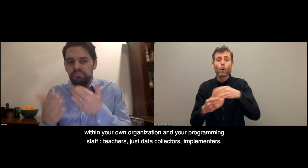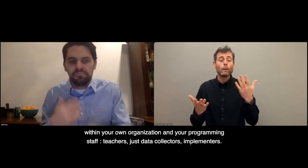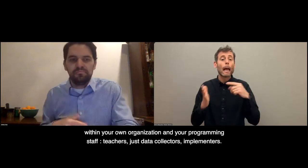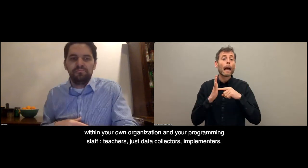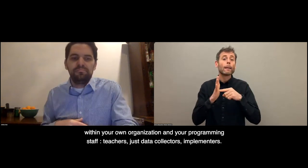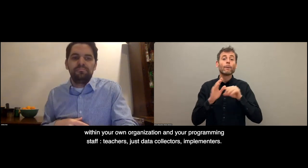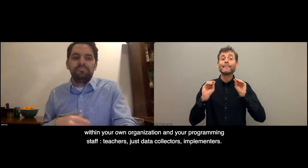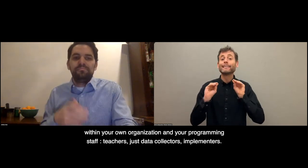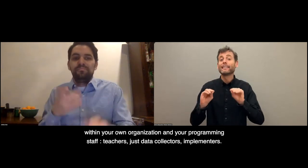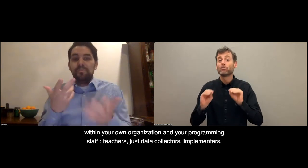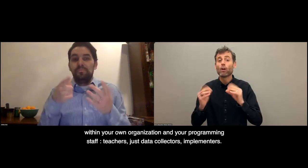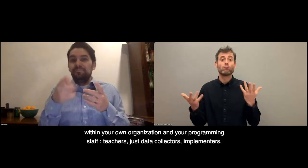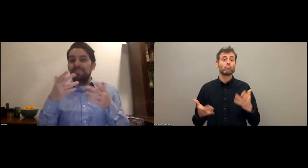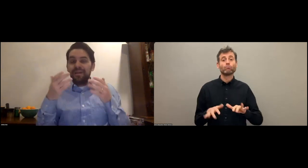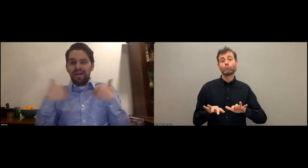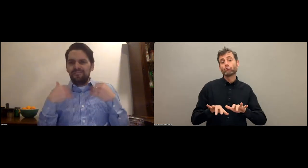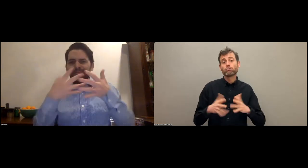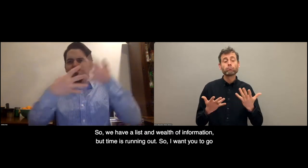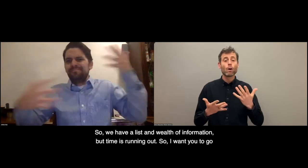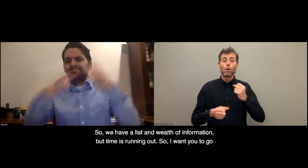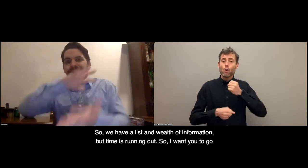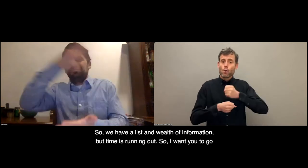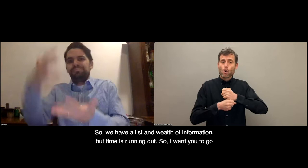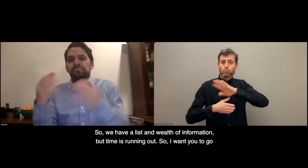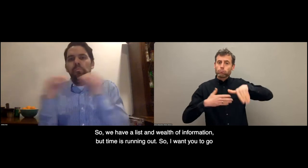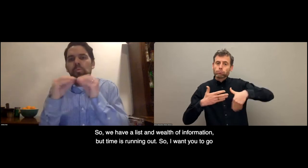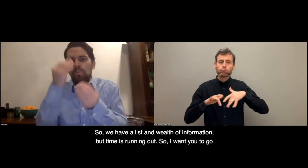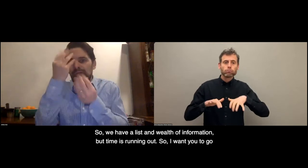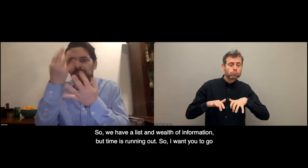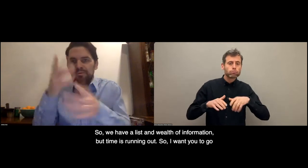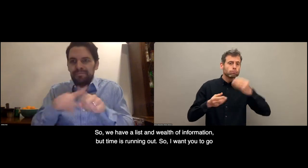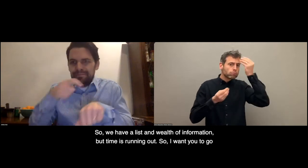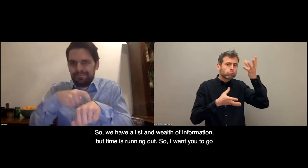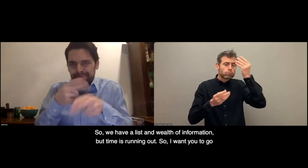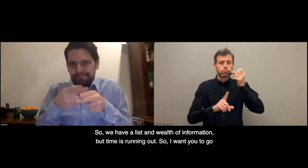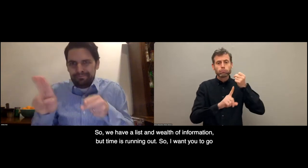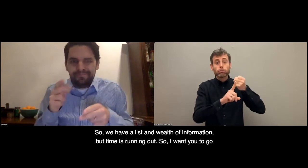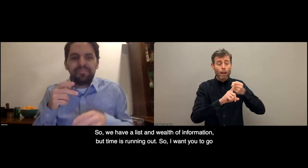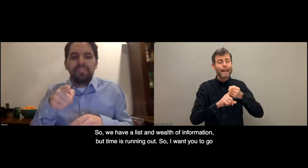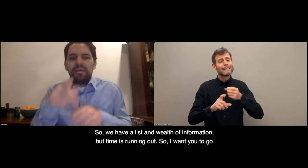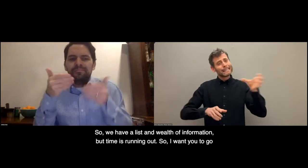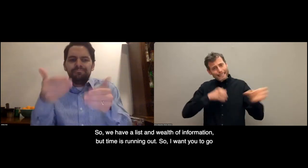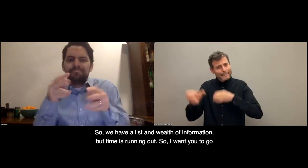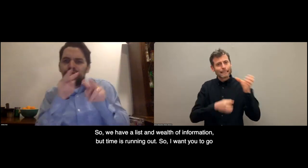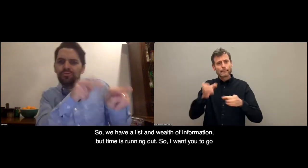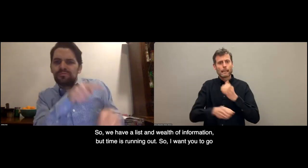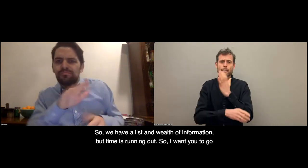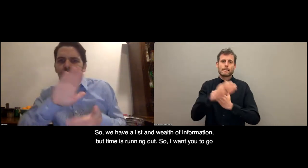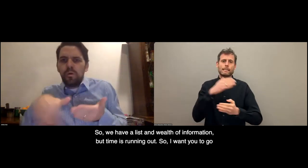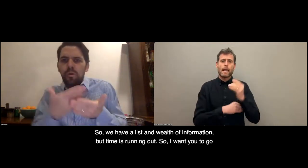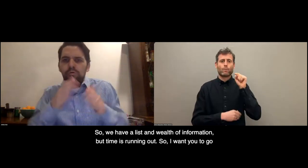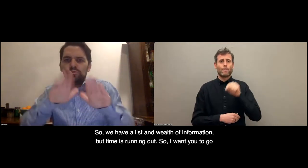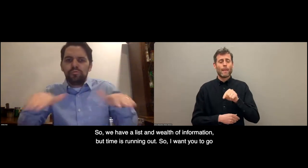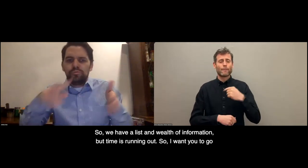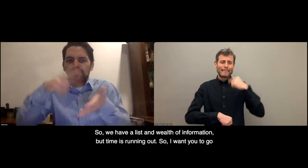data collectors, implementers. So we have a list and wealth of information, but time is running out.